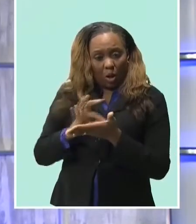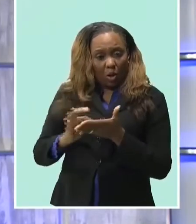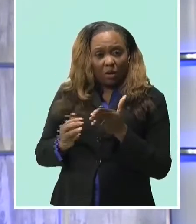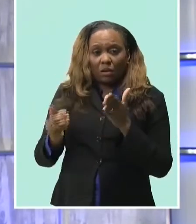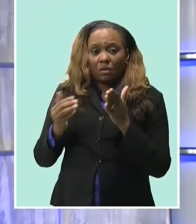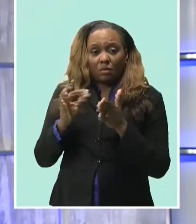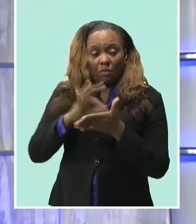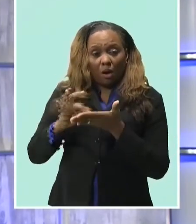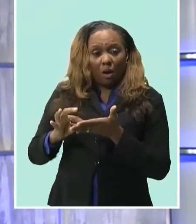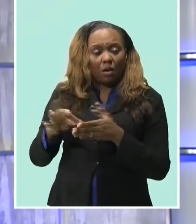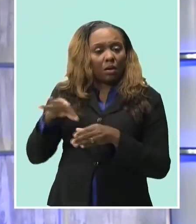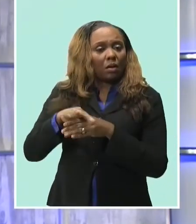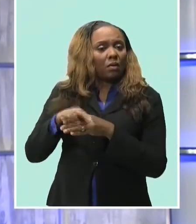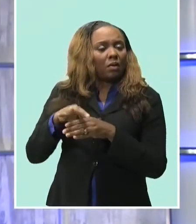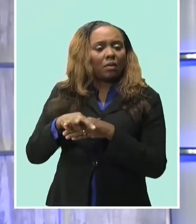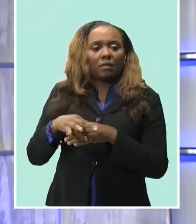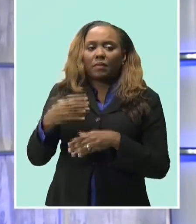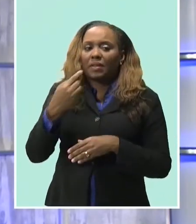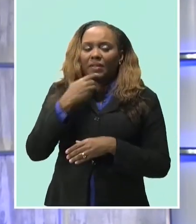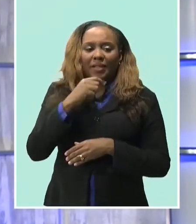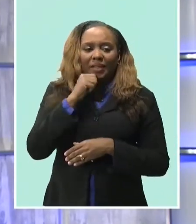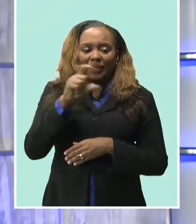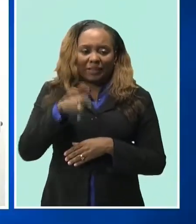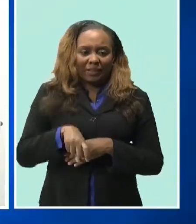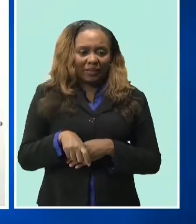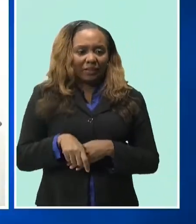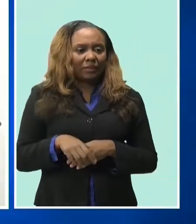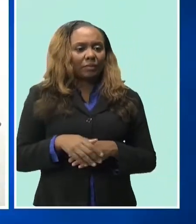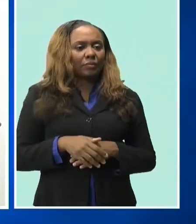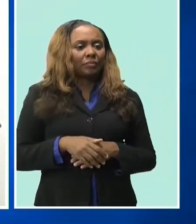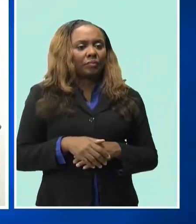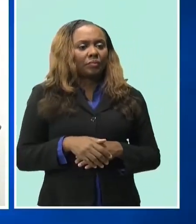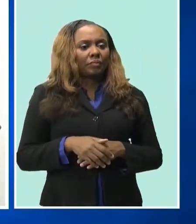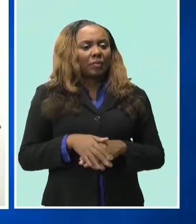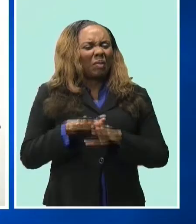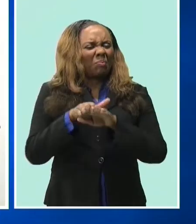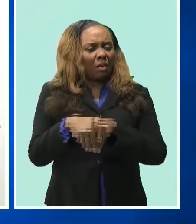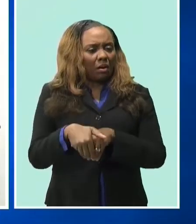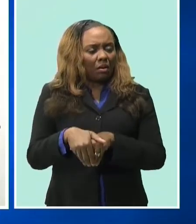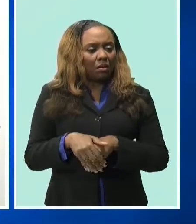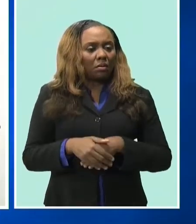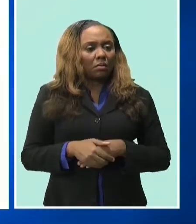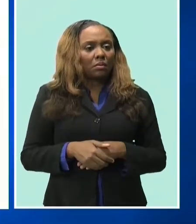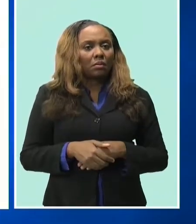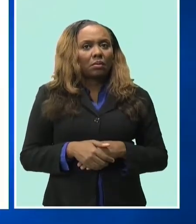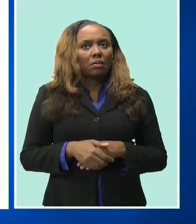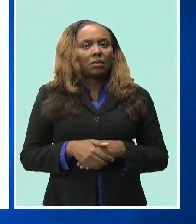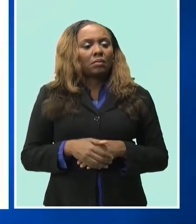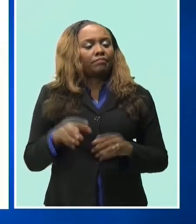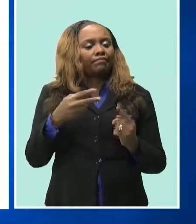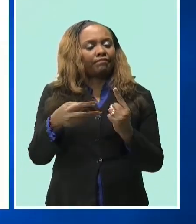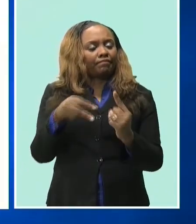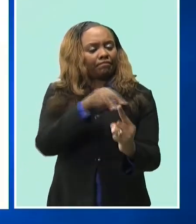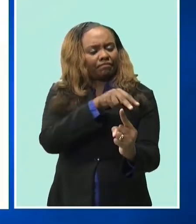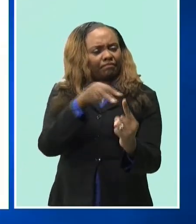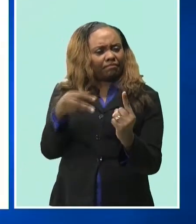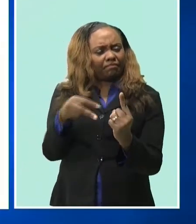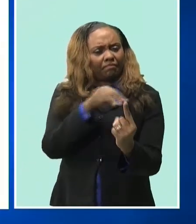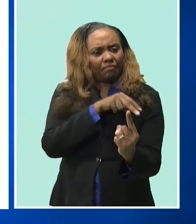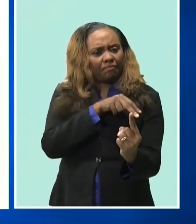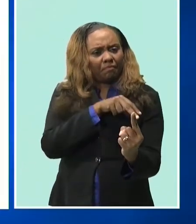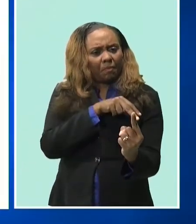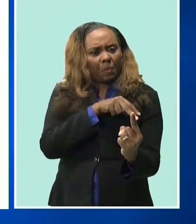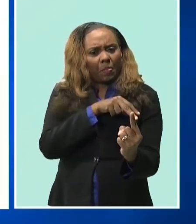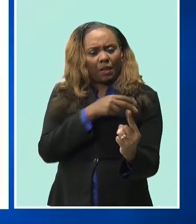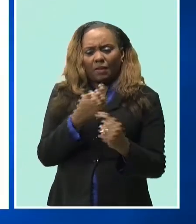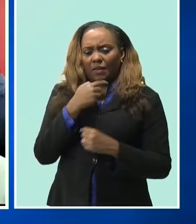report from NCN News. The coalition APNU-AFC says it views with great consternation the insistence by